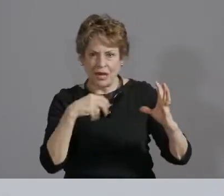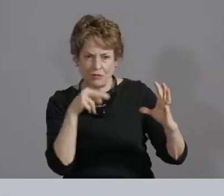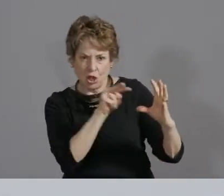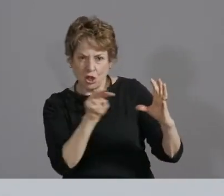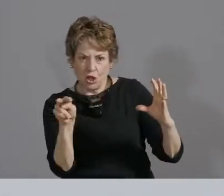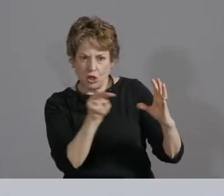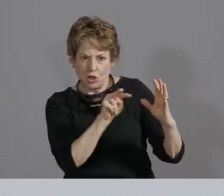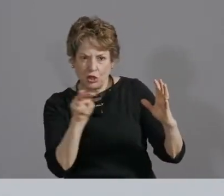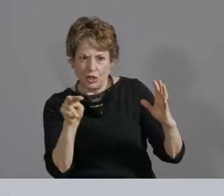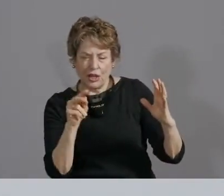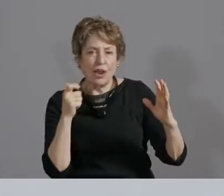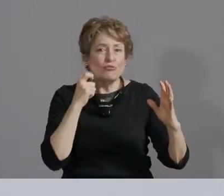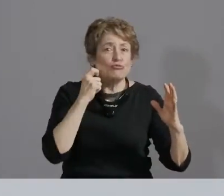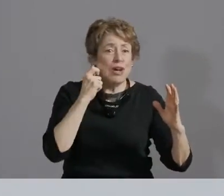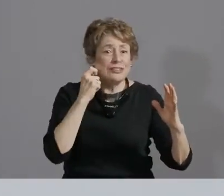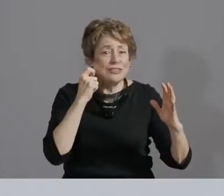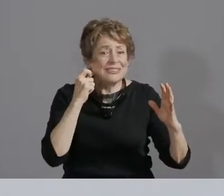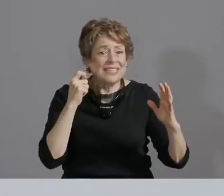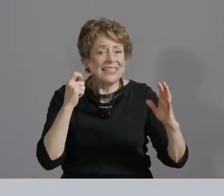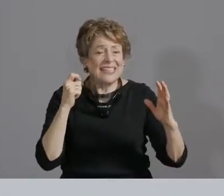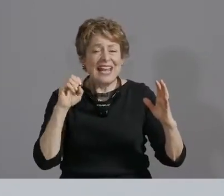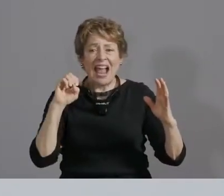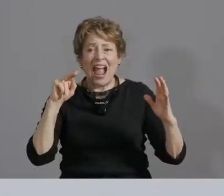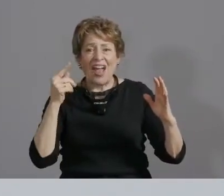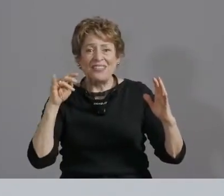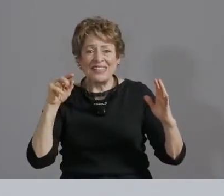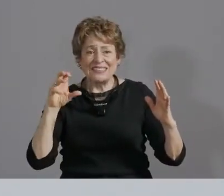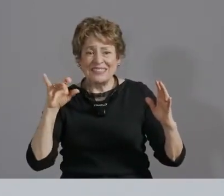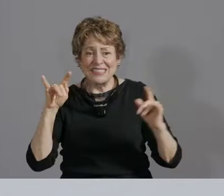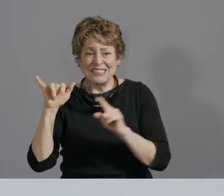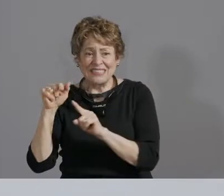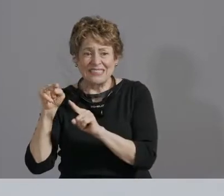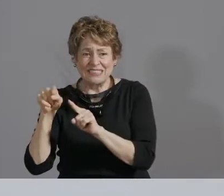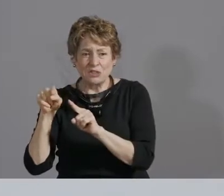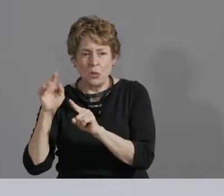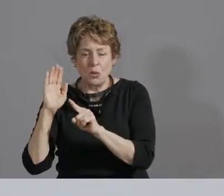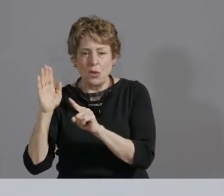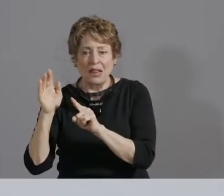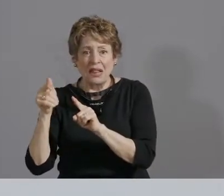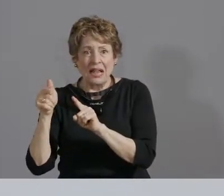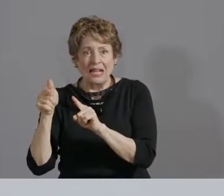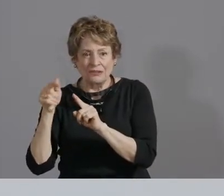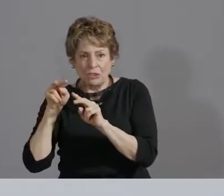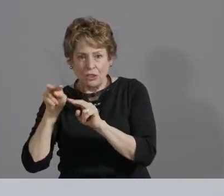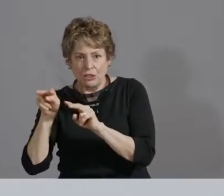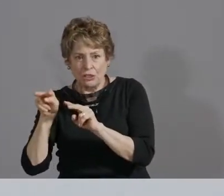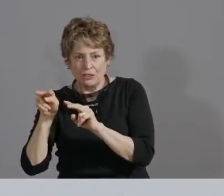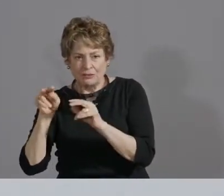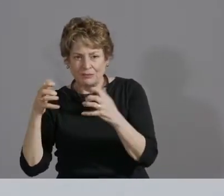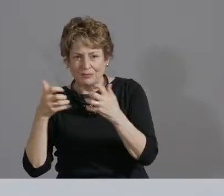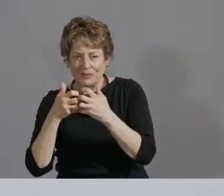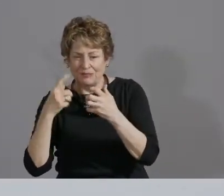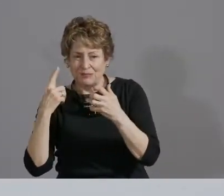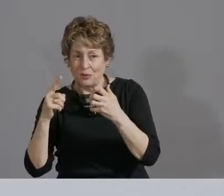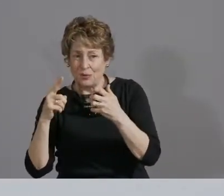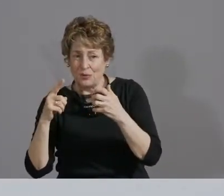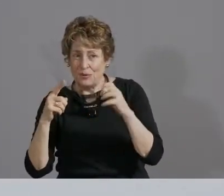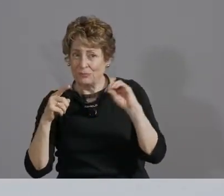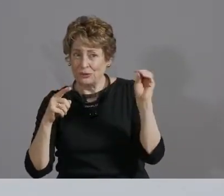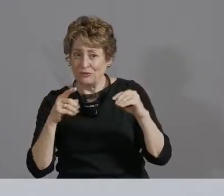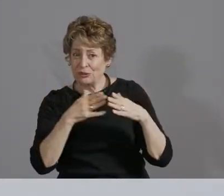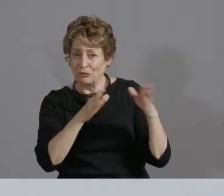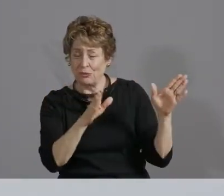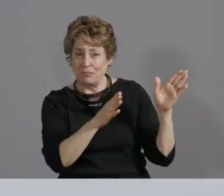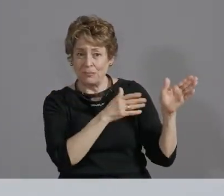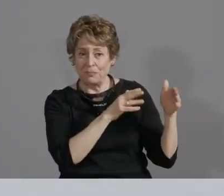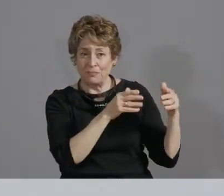would mirror that of the general population, because we've been so targeted and prioritizing people pretty much based